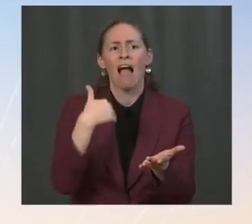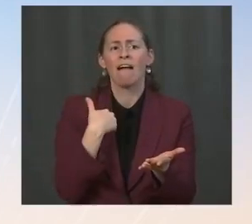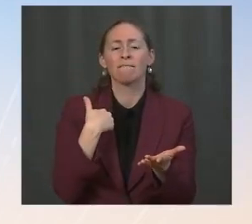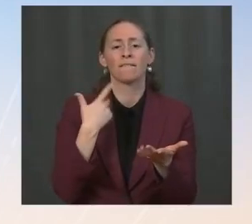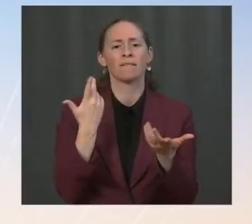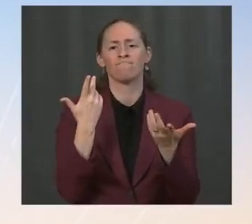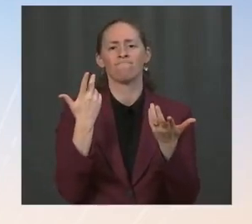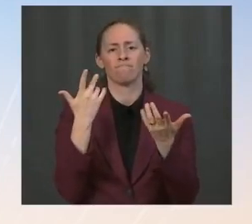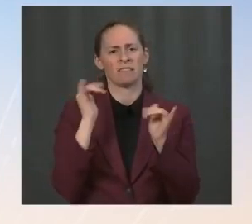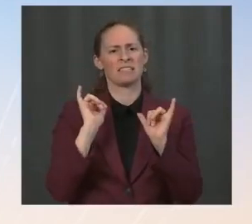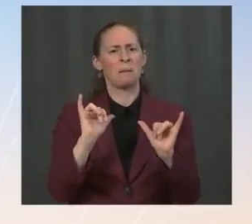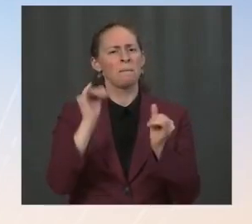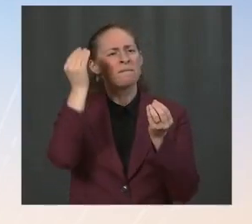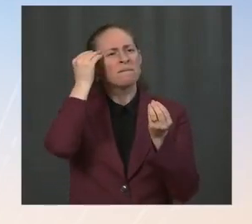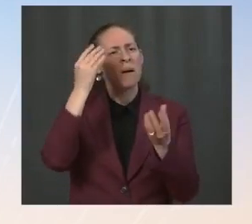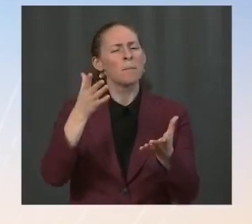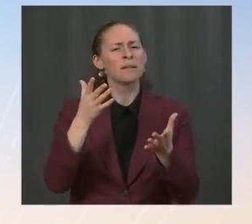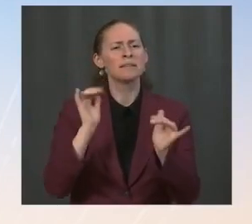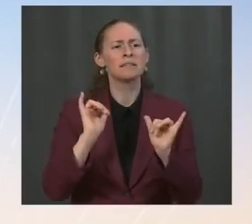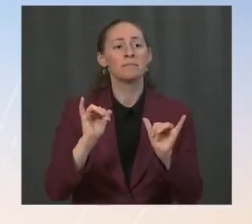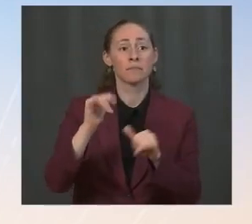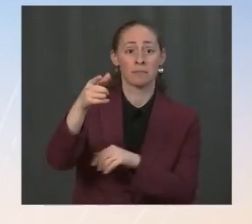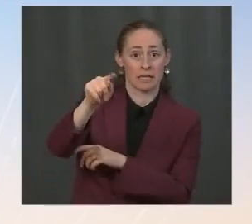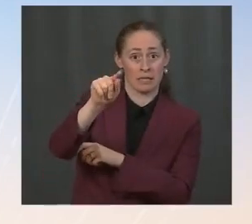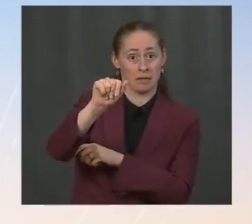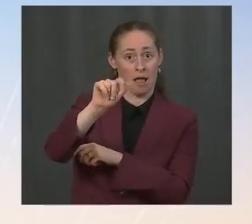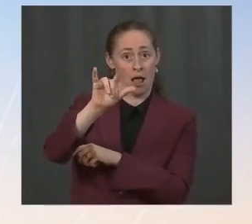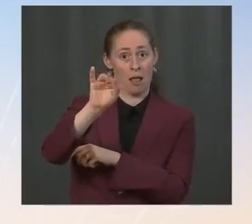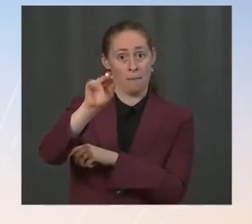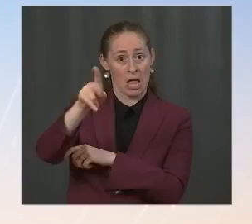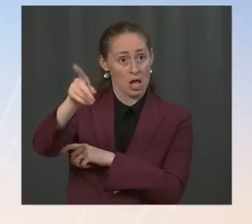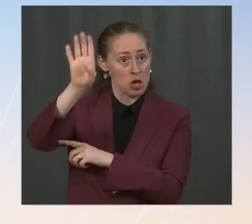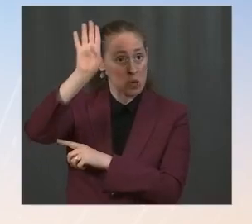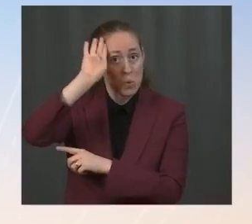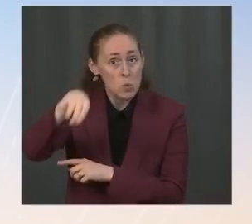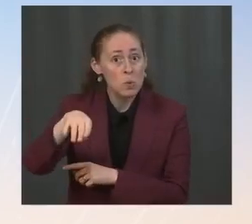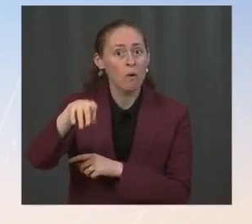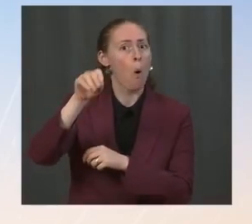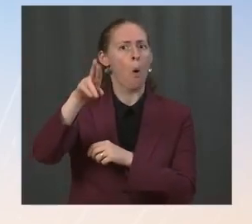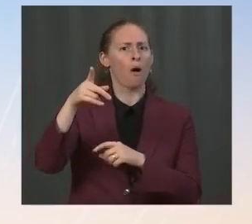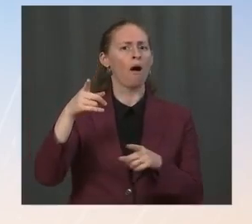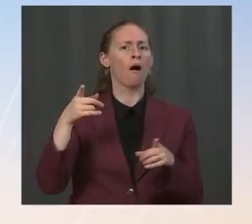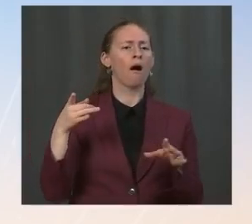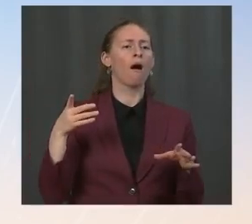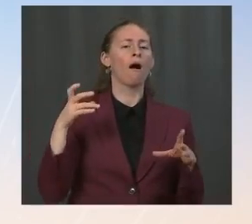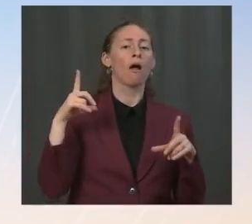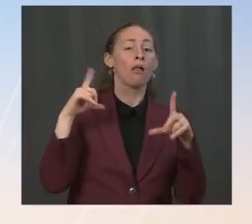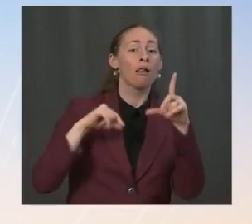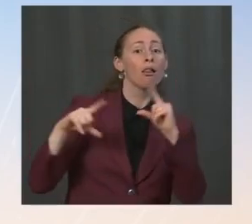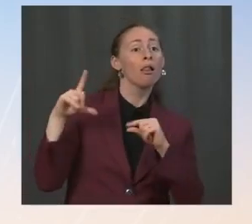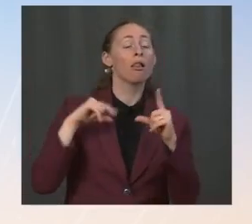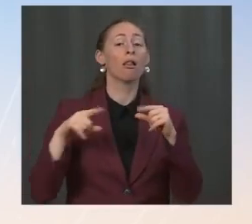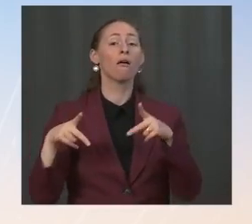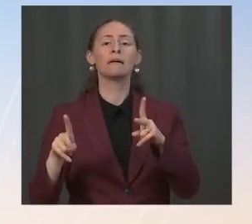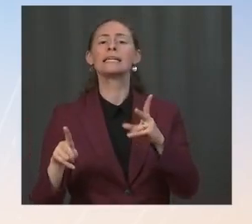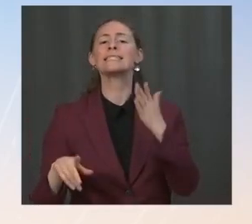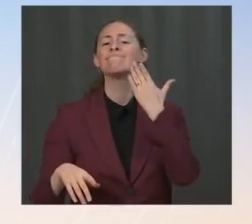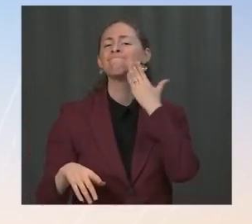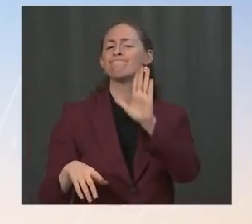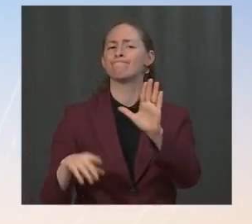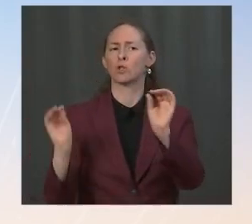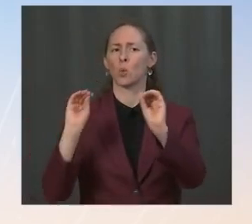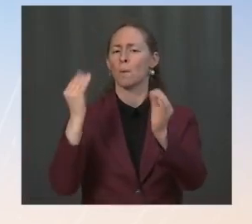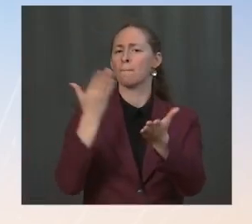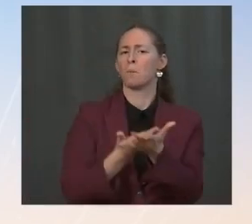suggest that the Taliban had knowledge of or was engaged in or involved in this attack. Obviously, what happened today and the loss